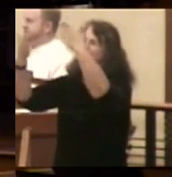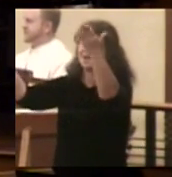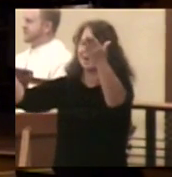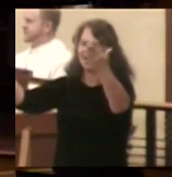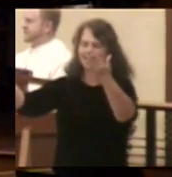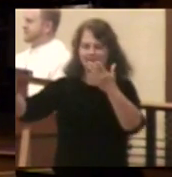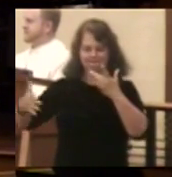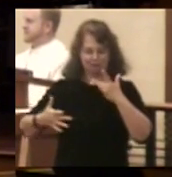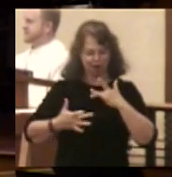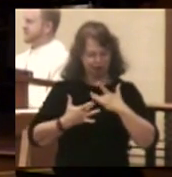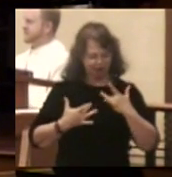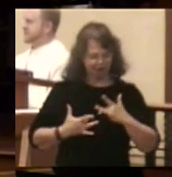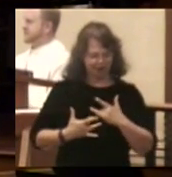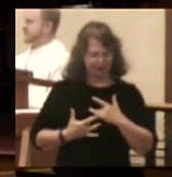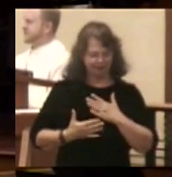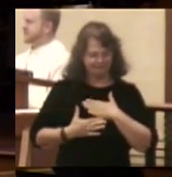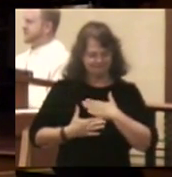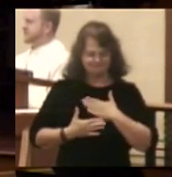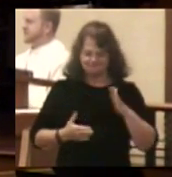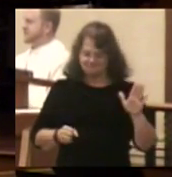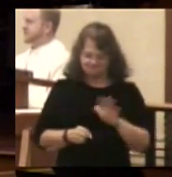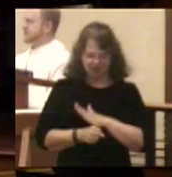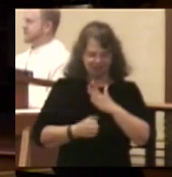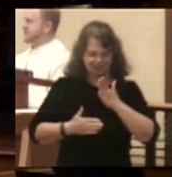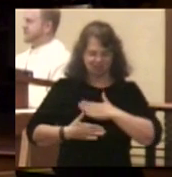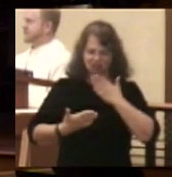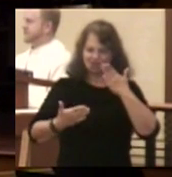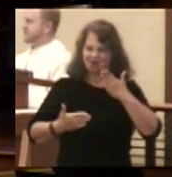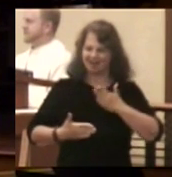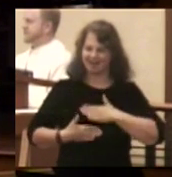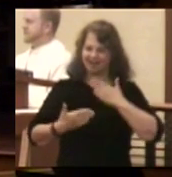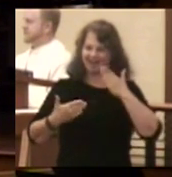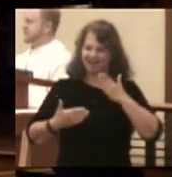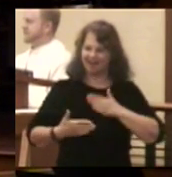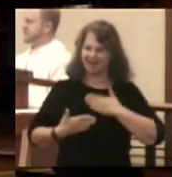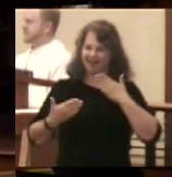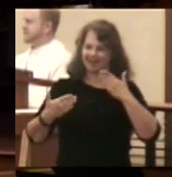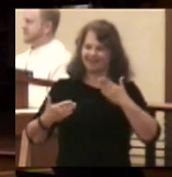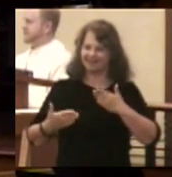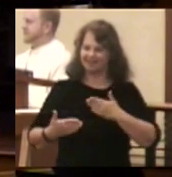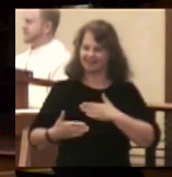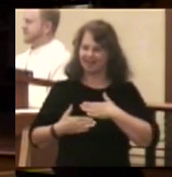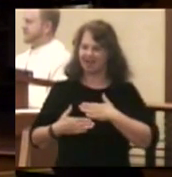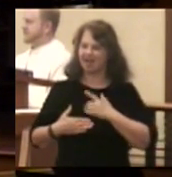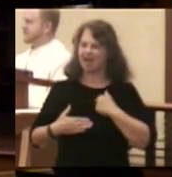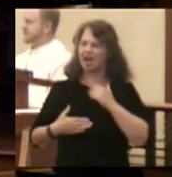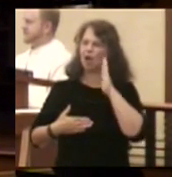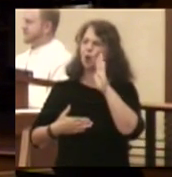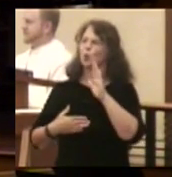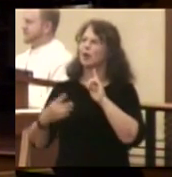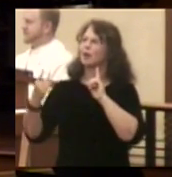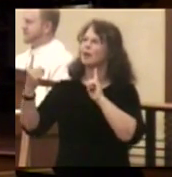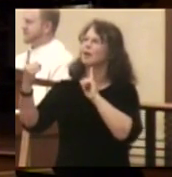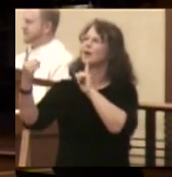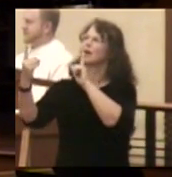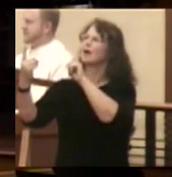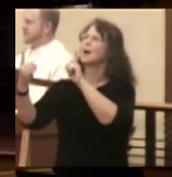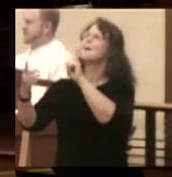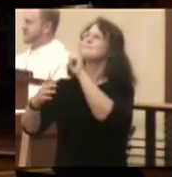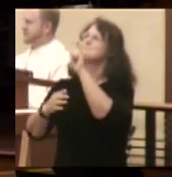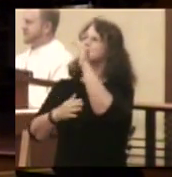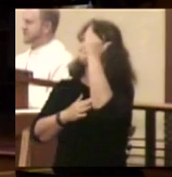my heart? Then I shall bow in